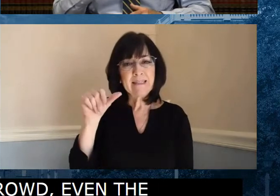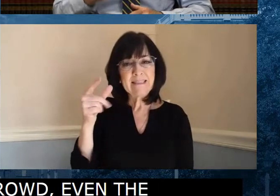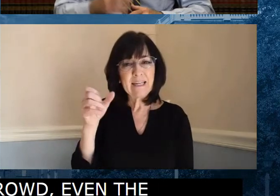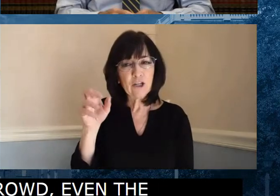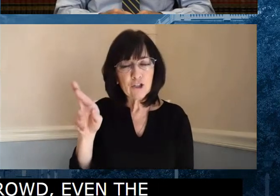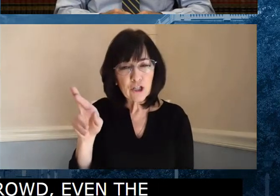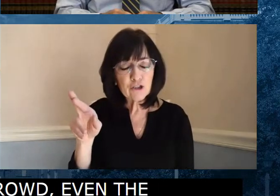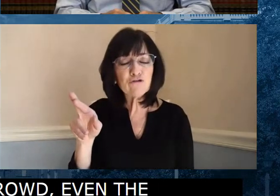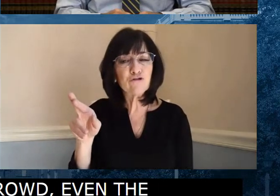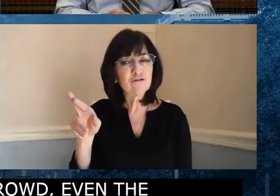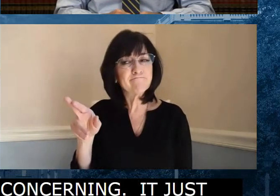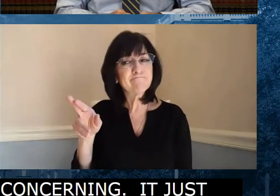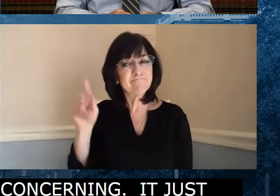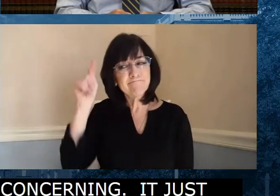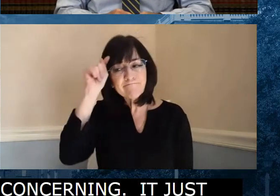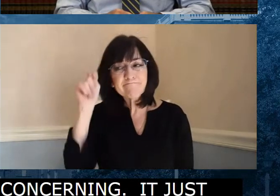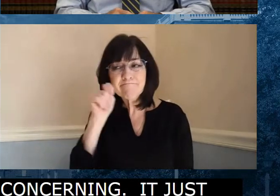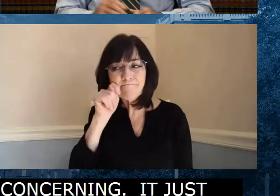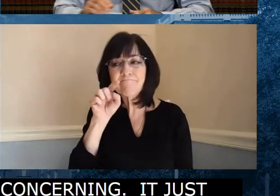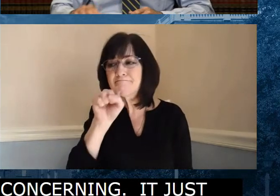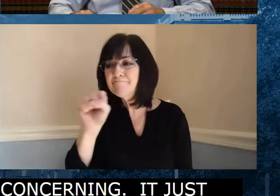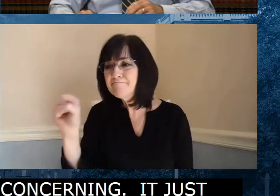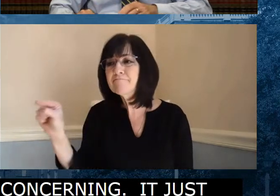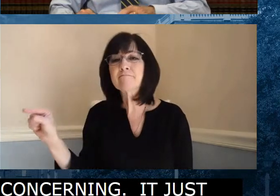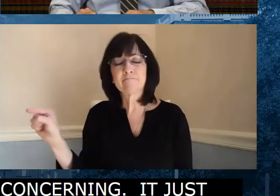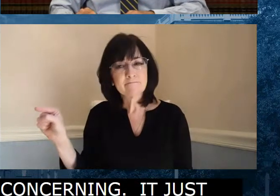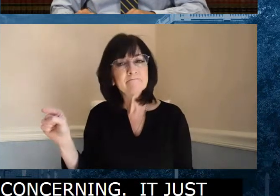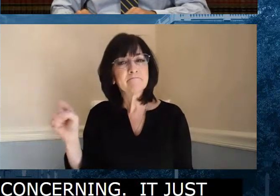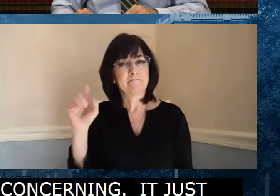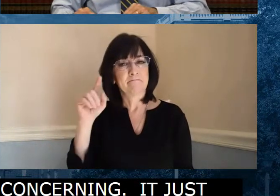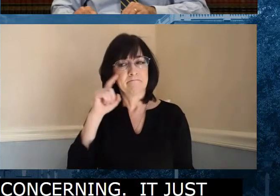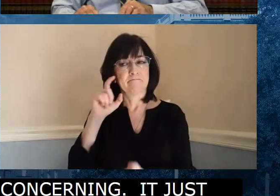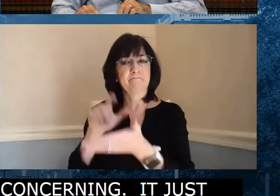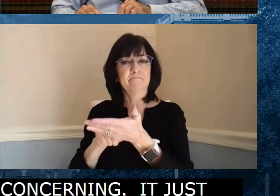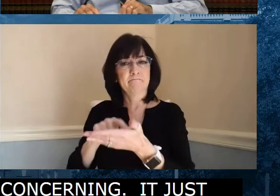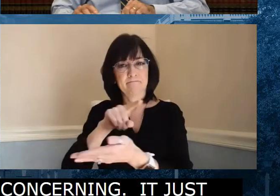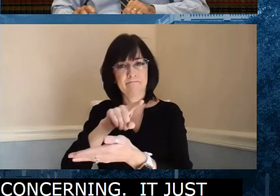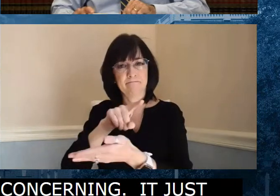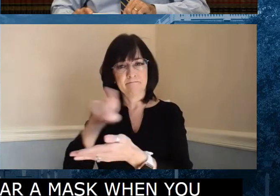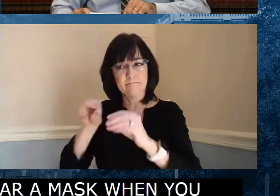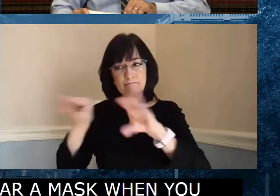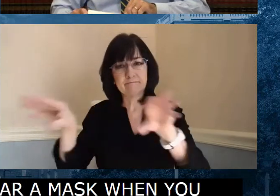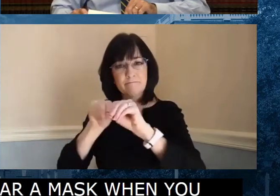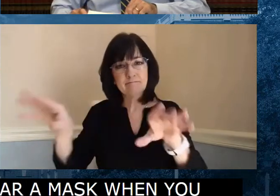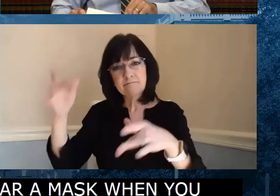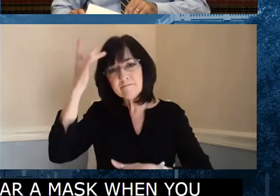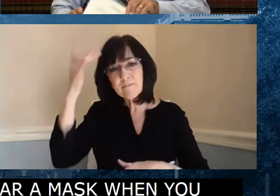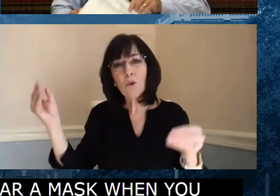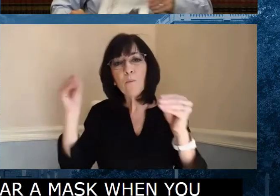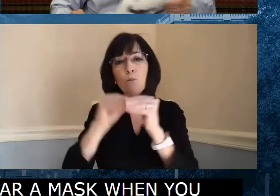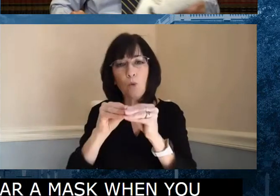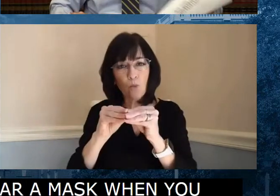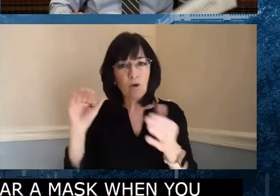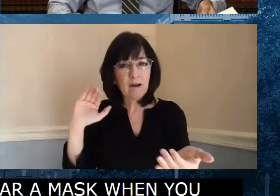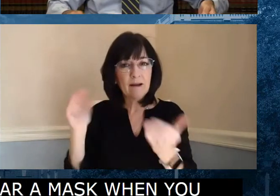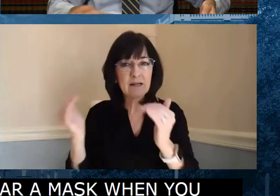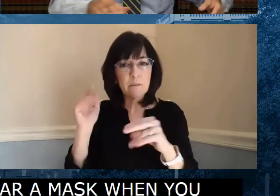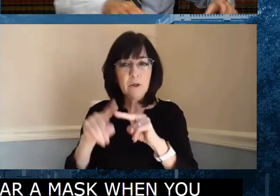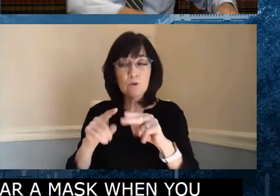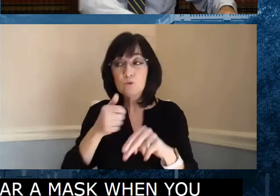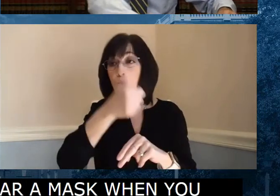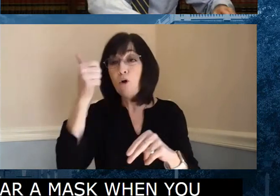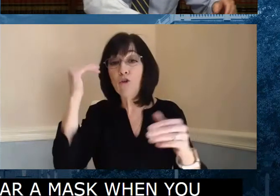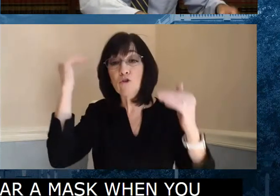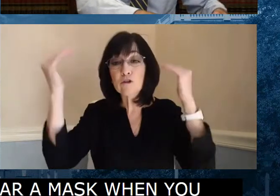wear masks when you're in public, to be careful and cautious, and we'll be able to get through it. We are making steady progress on the